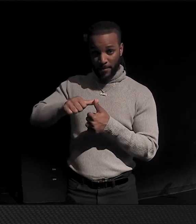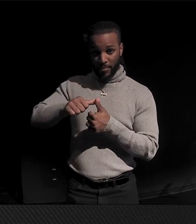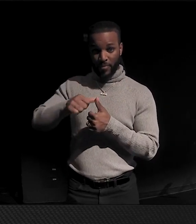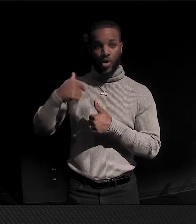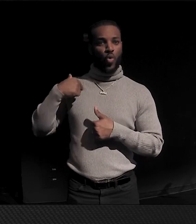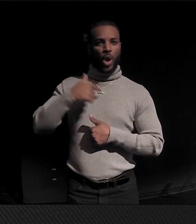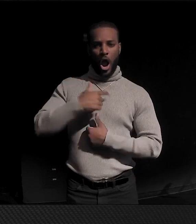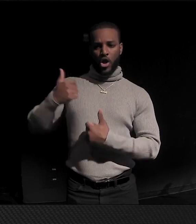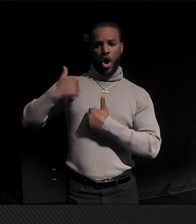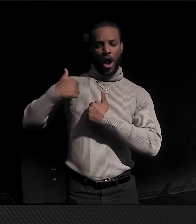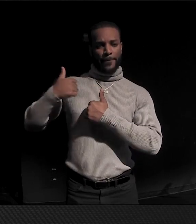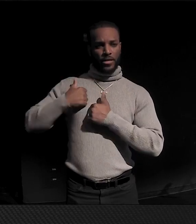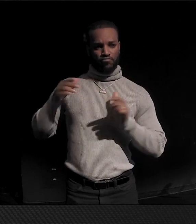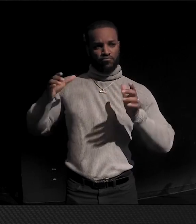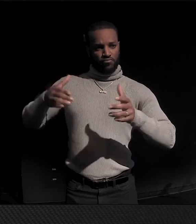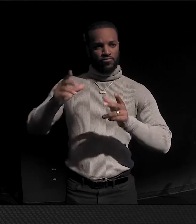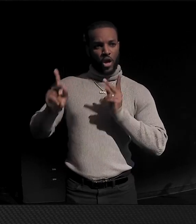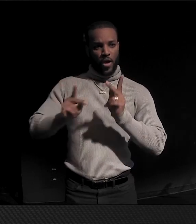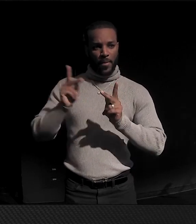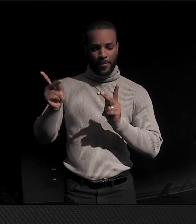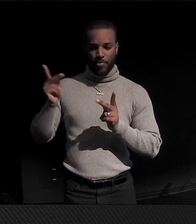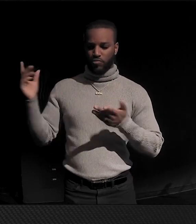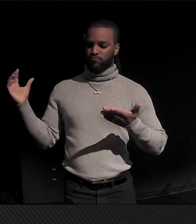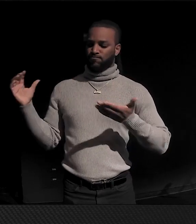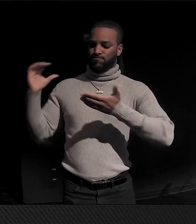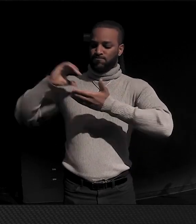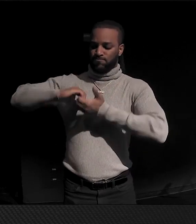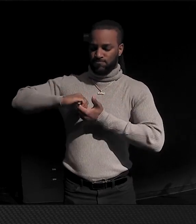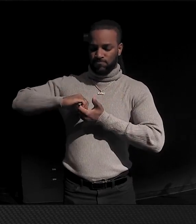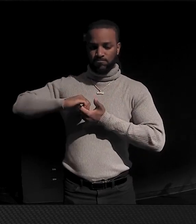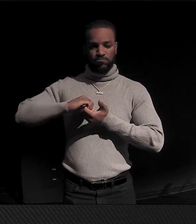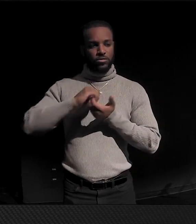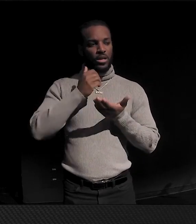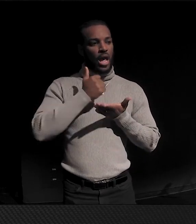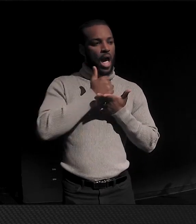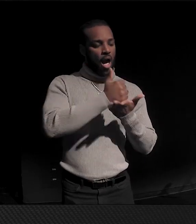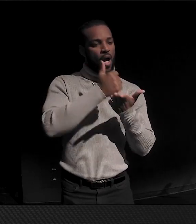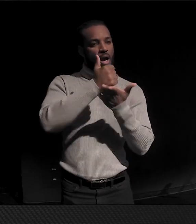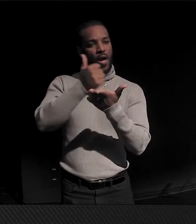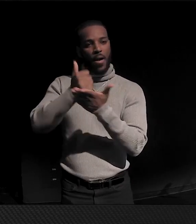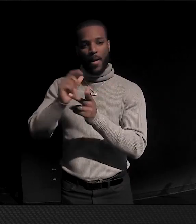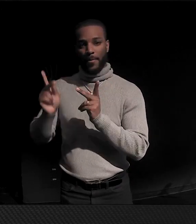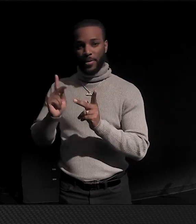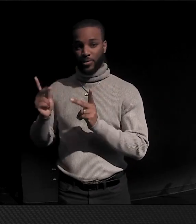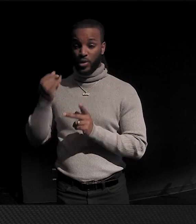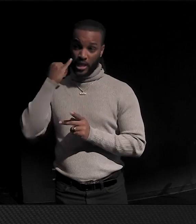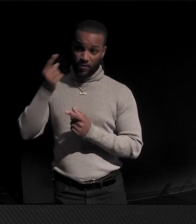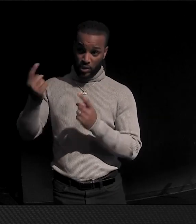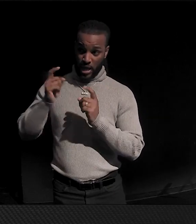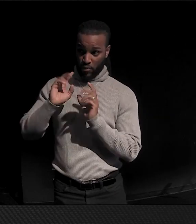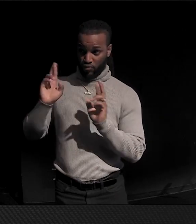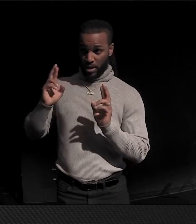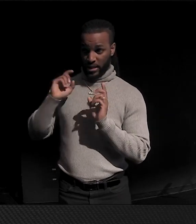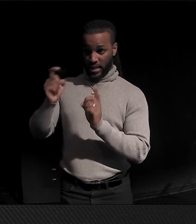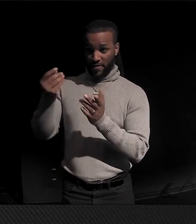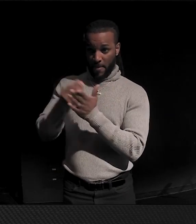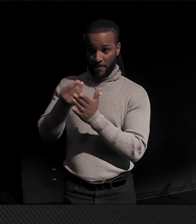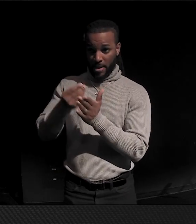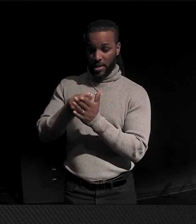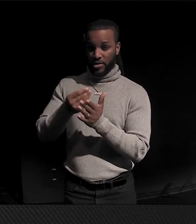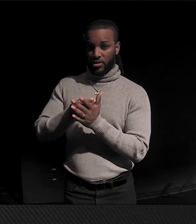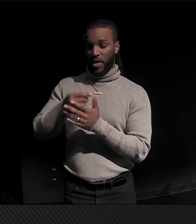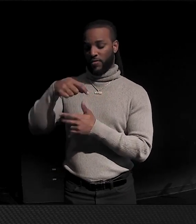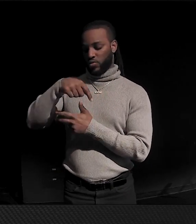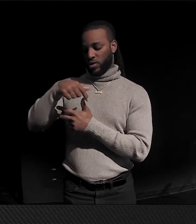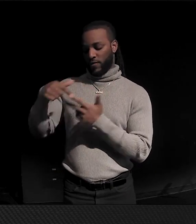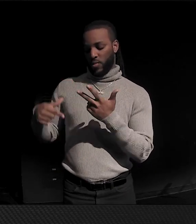of people. We are God's people linking arms to make these things happen. So if you can prepare to give today, you have a few ways to do